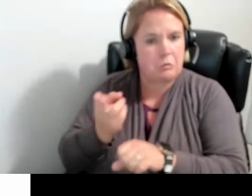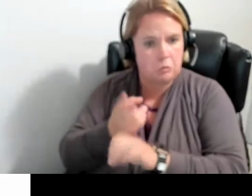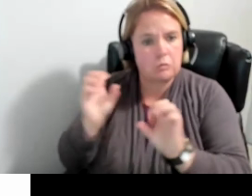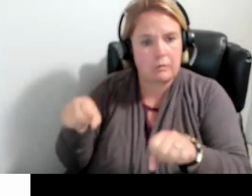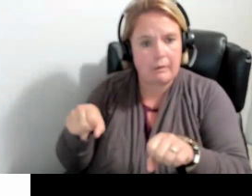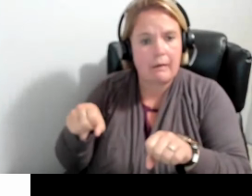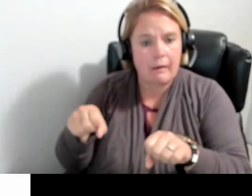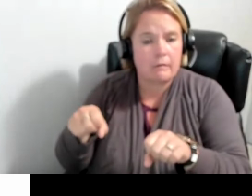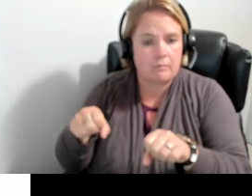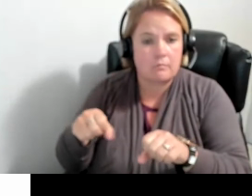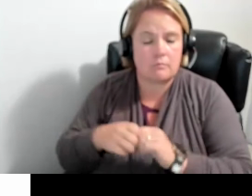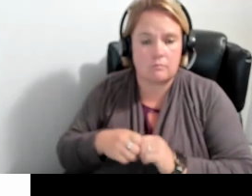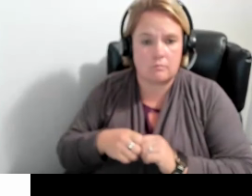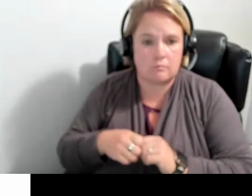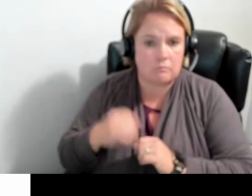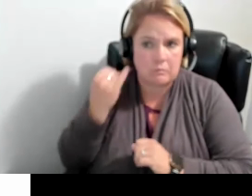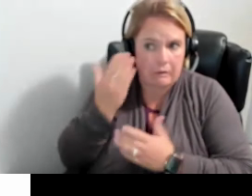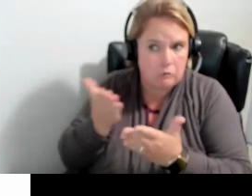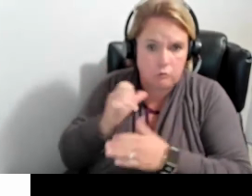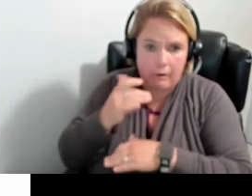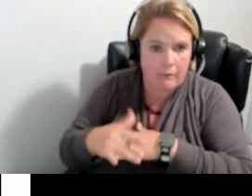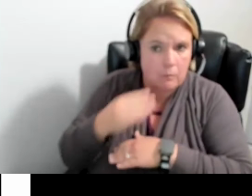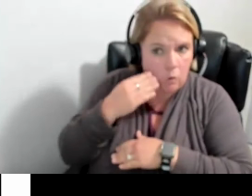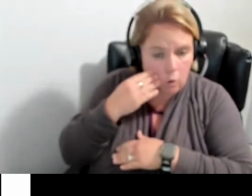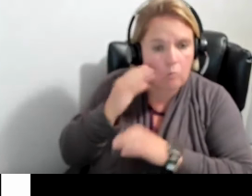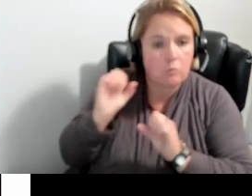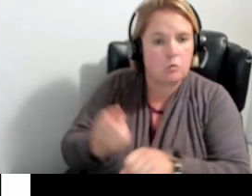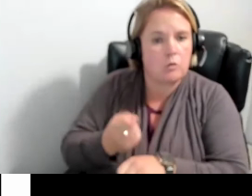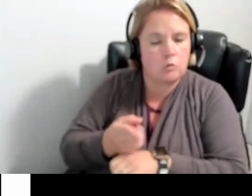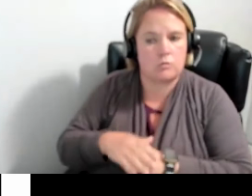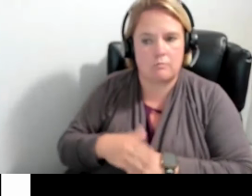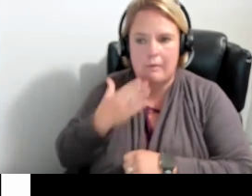have that service at home as well. Thank you, Roxy.